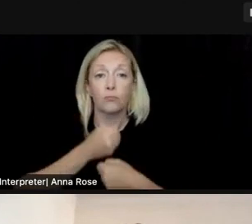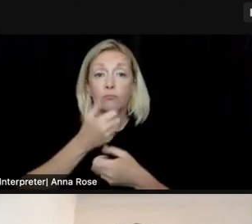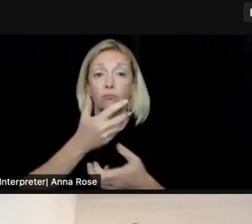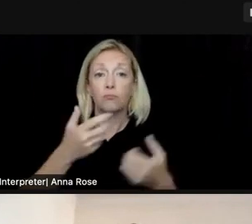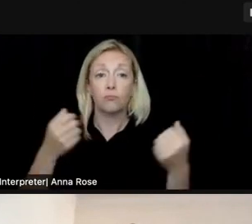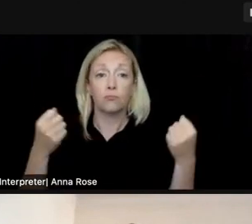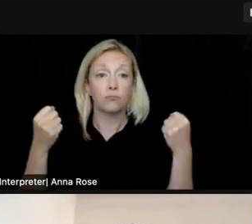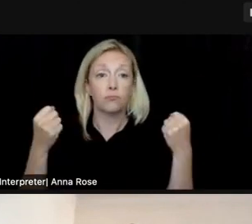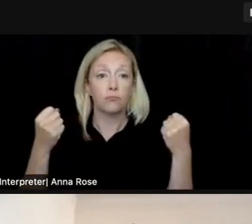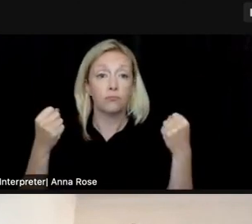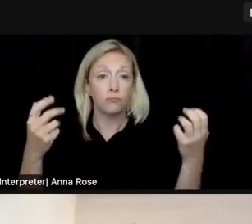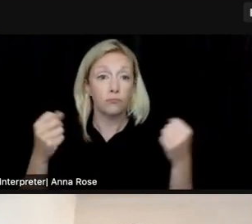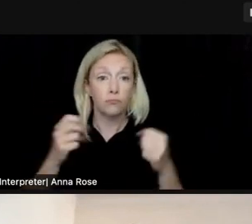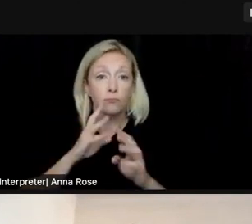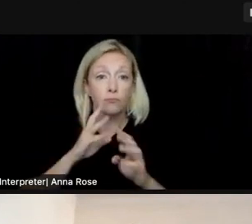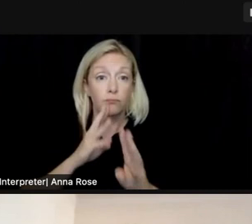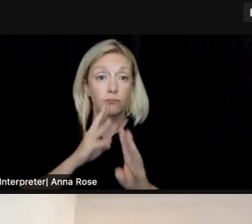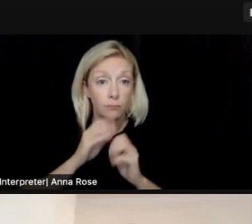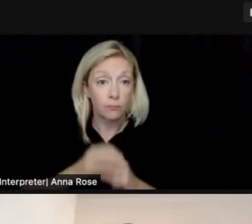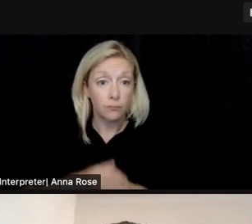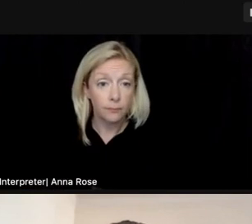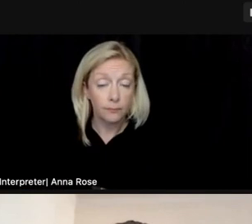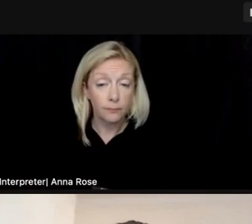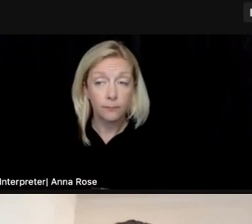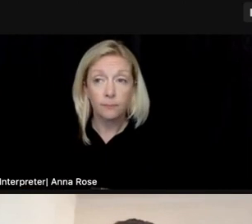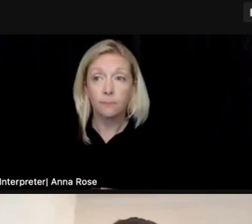opportunity to then respond.